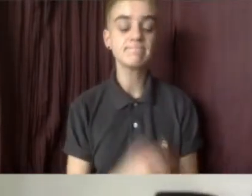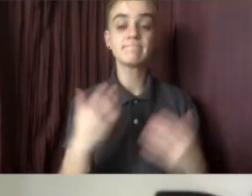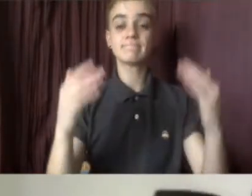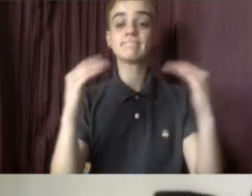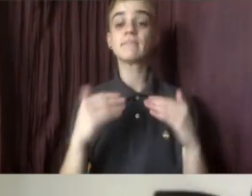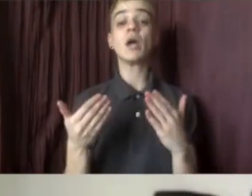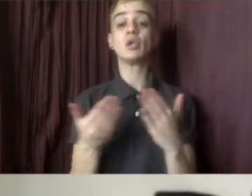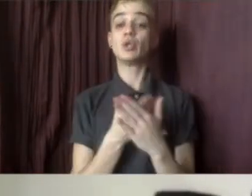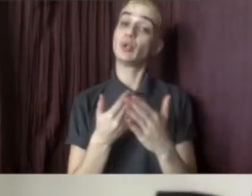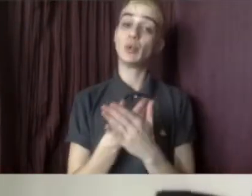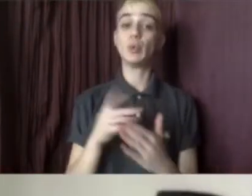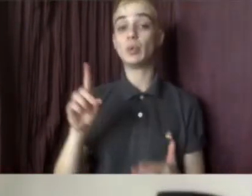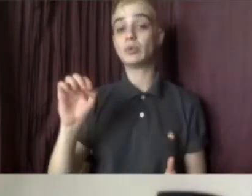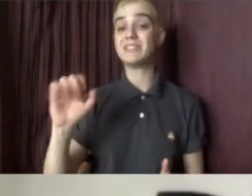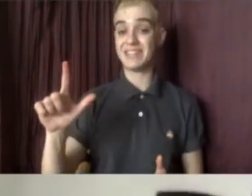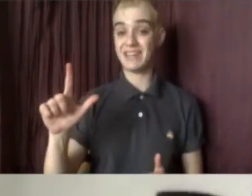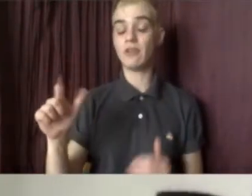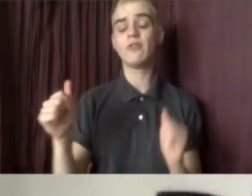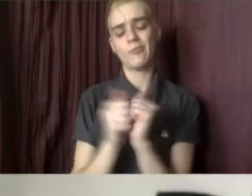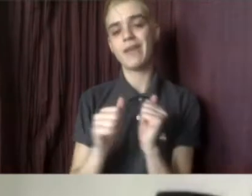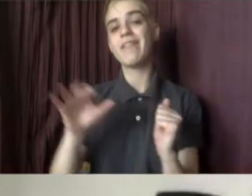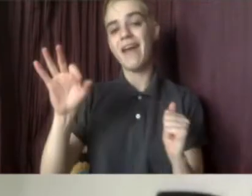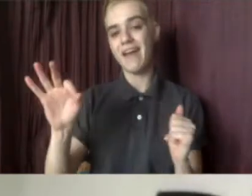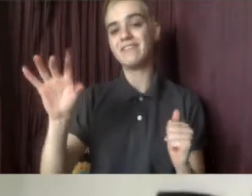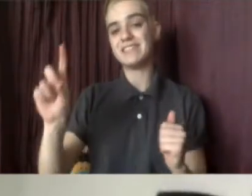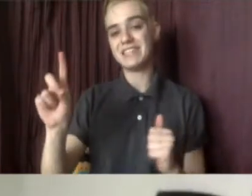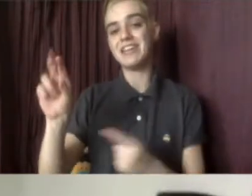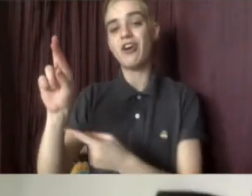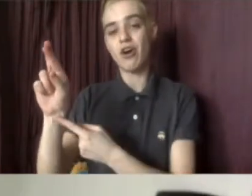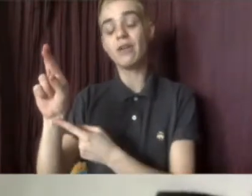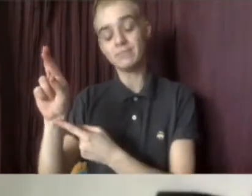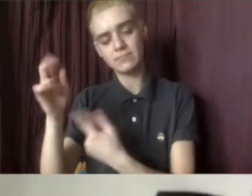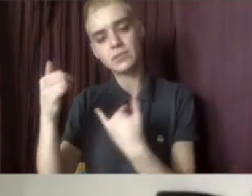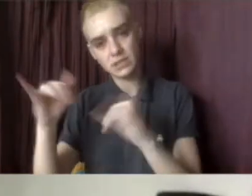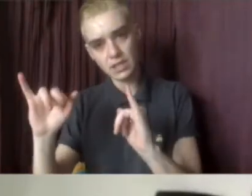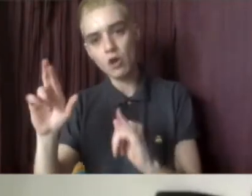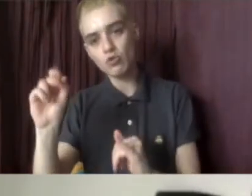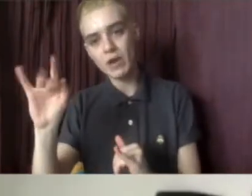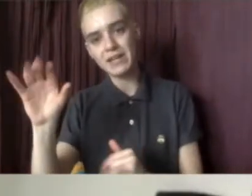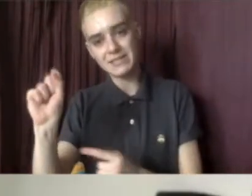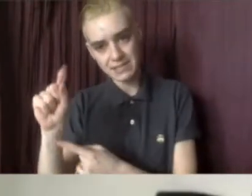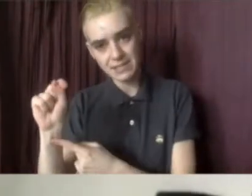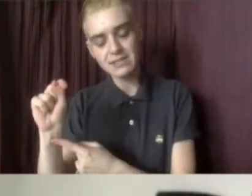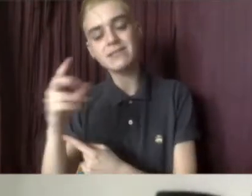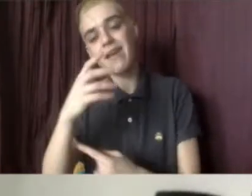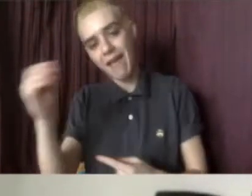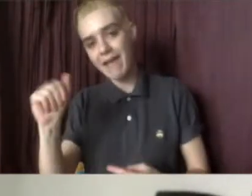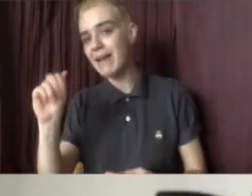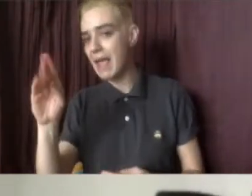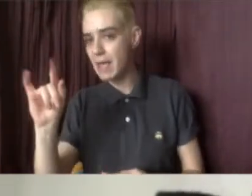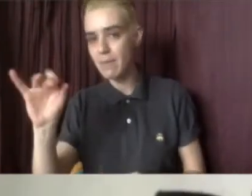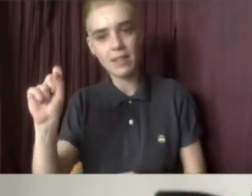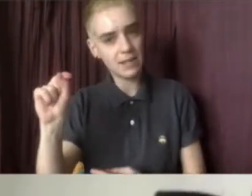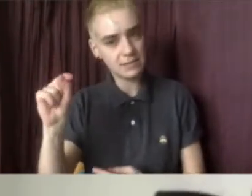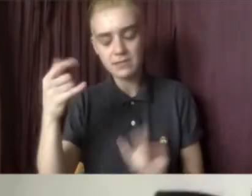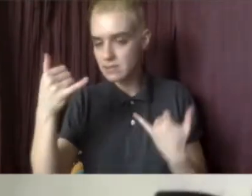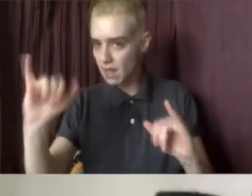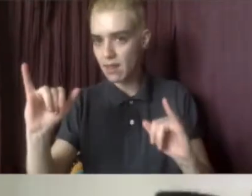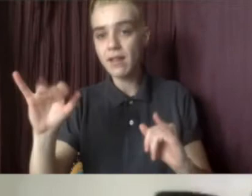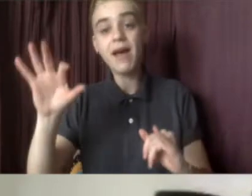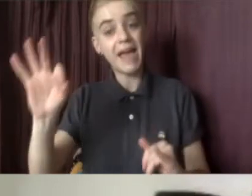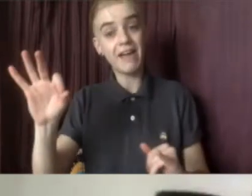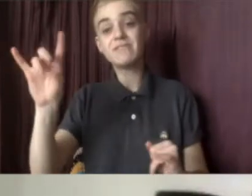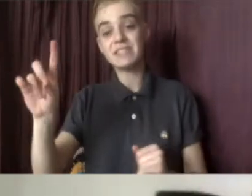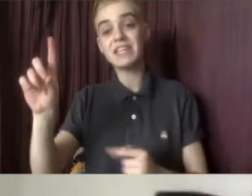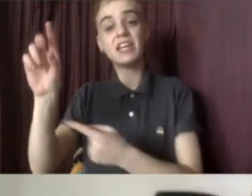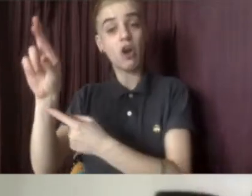side of it, but they don't, right? And when he created those social services, those weren't for everyone. Those were for white people, not for the whole